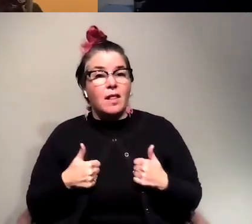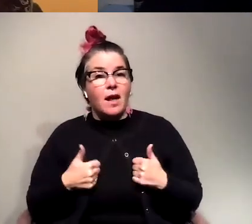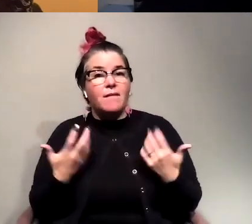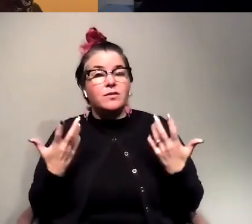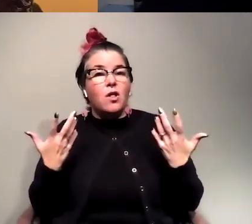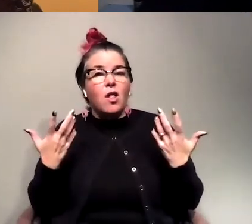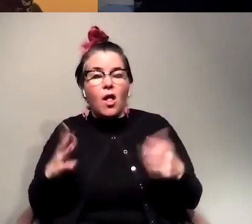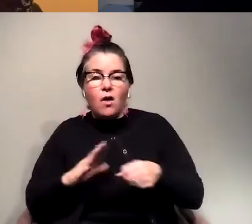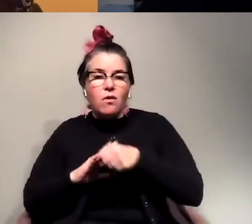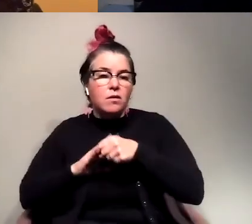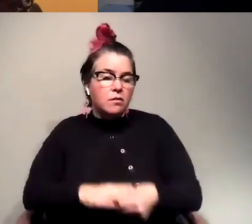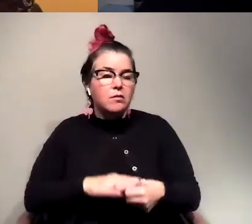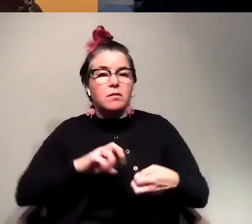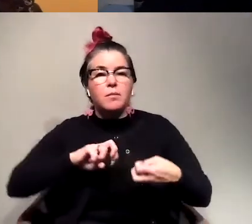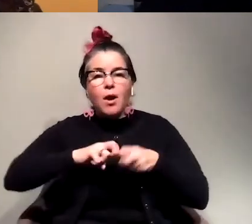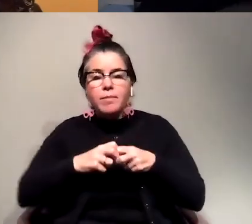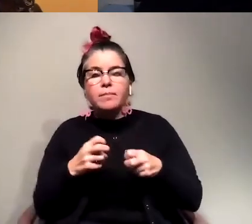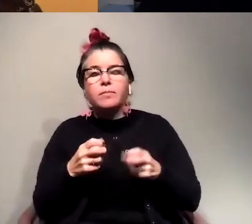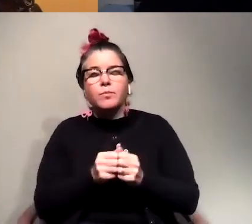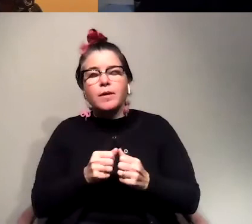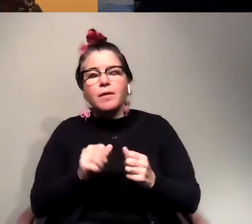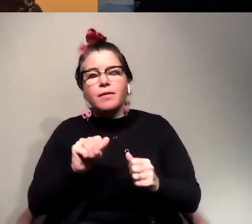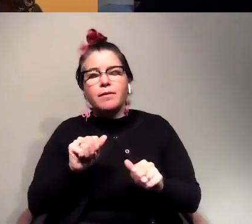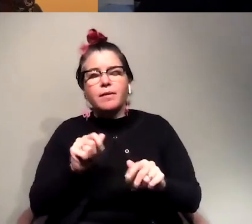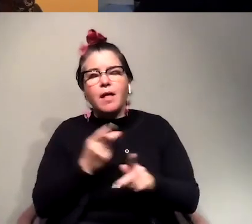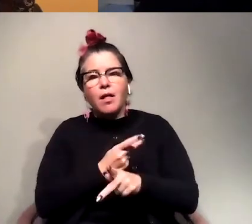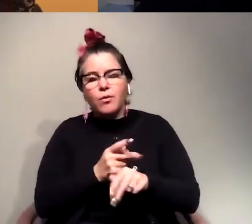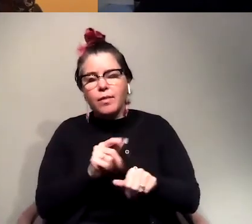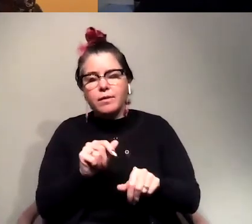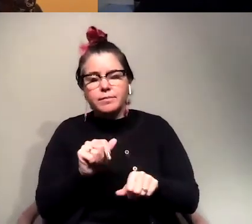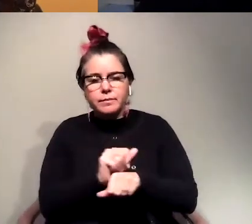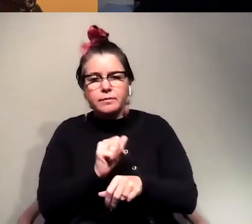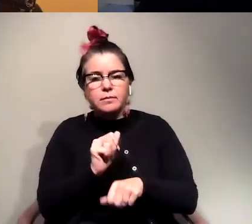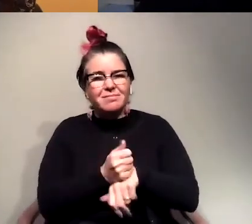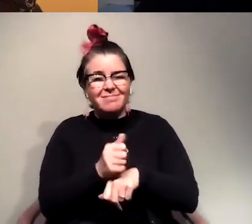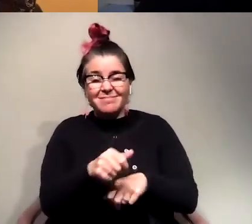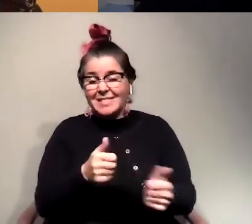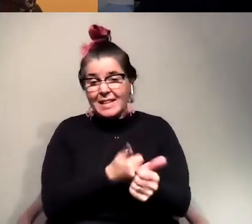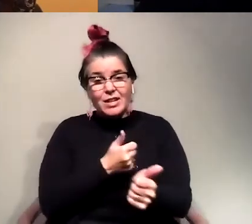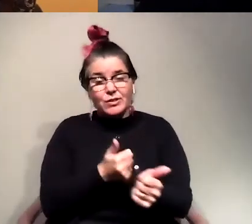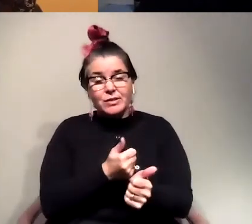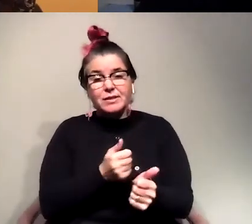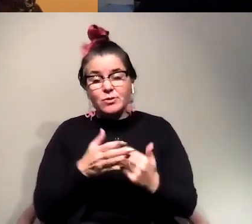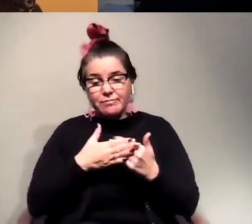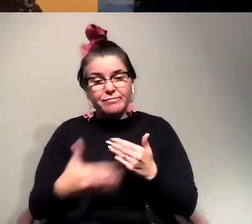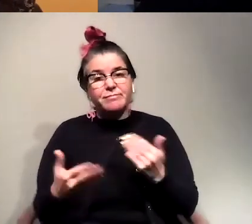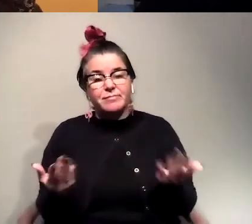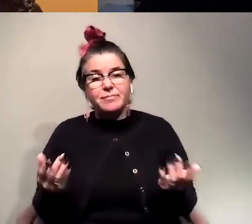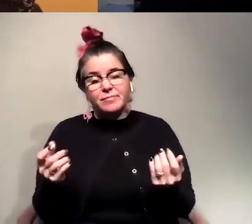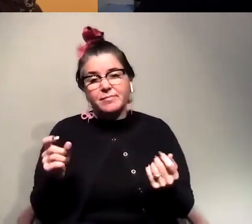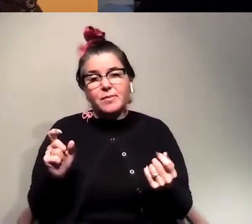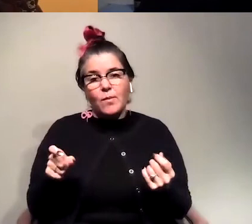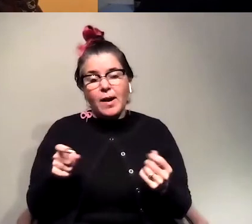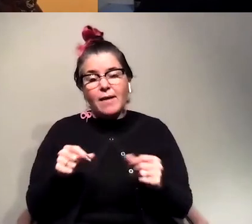difficult by algorithms, and that is a danger that I think we're going to have to